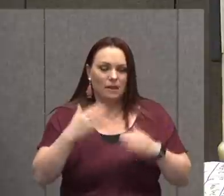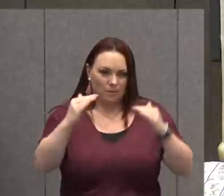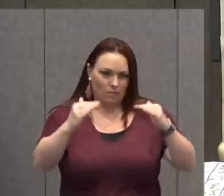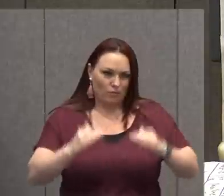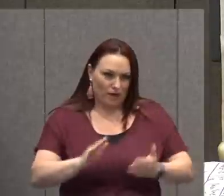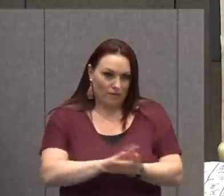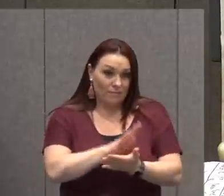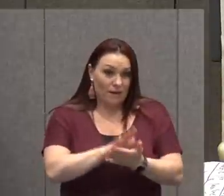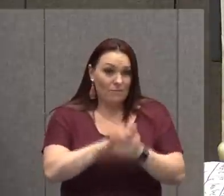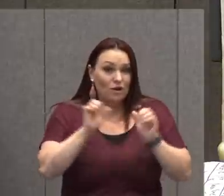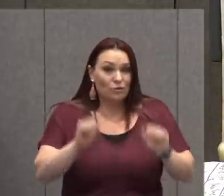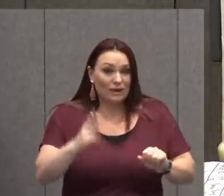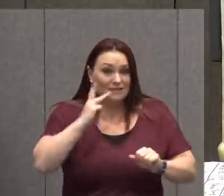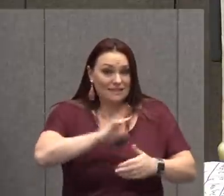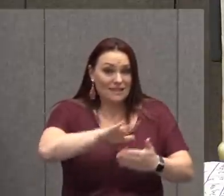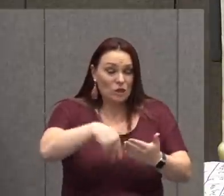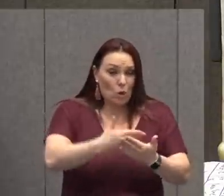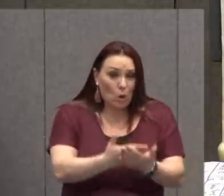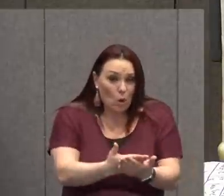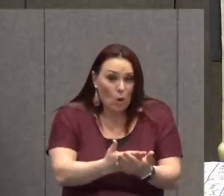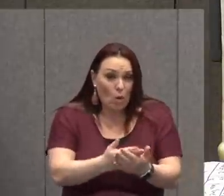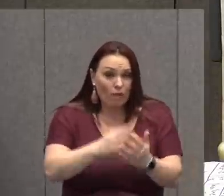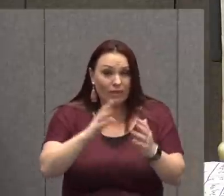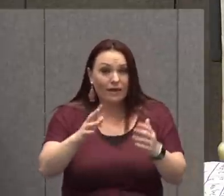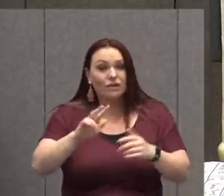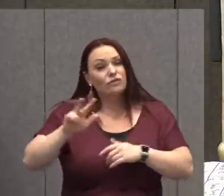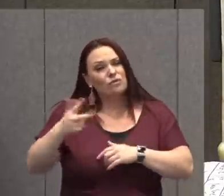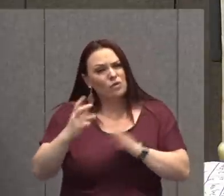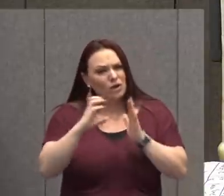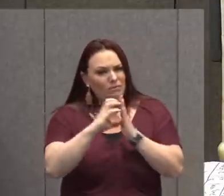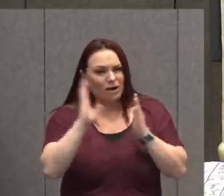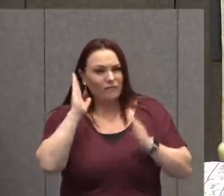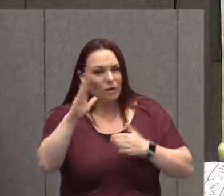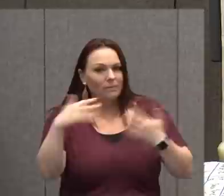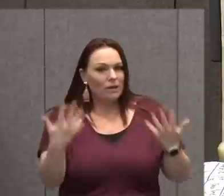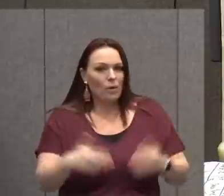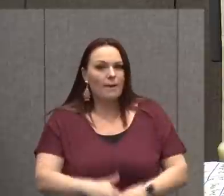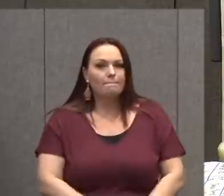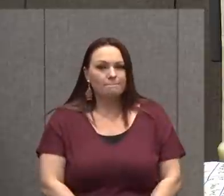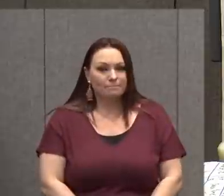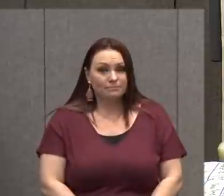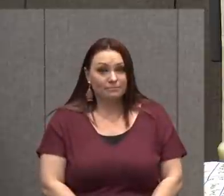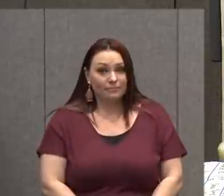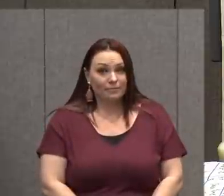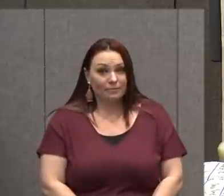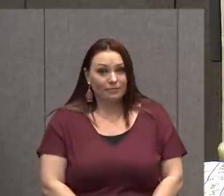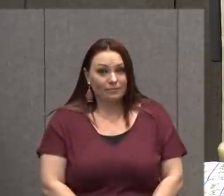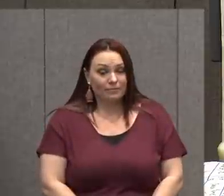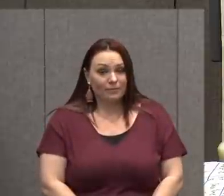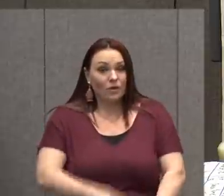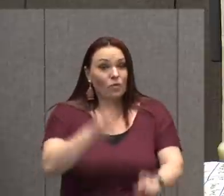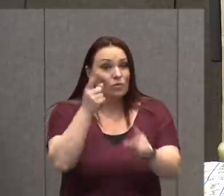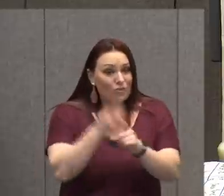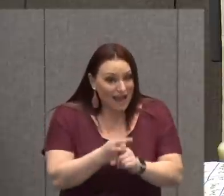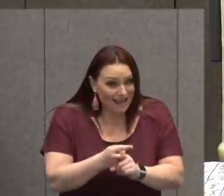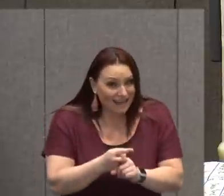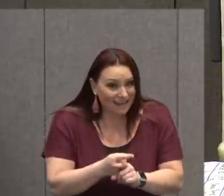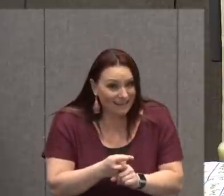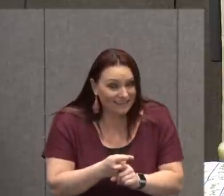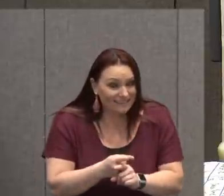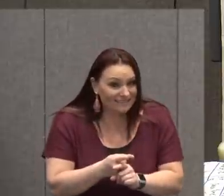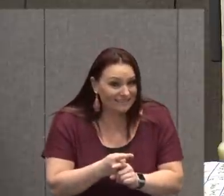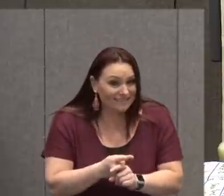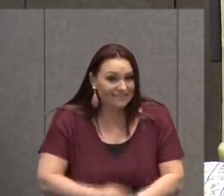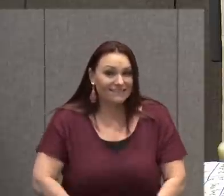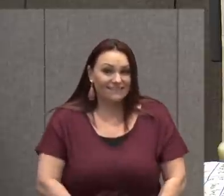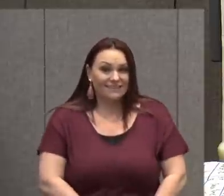chart. What is going to be the third paragraph? You guys are right. The third paragraph is